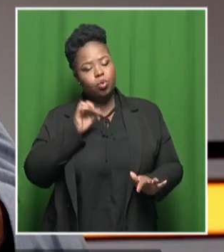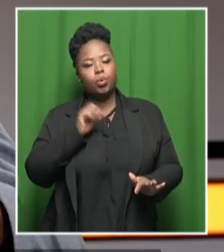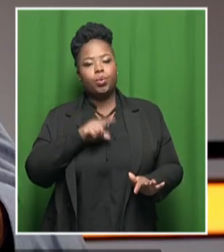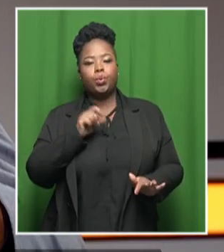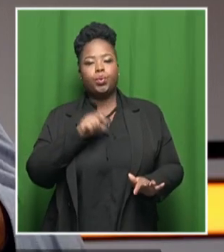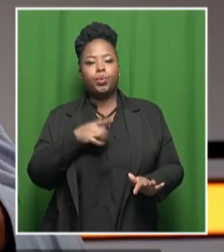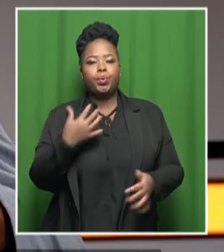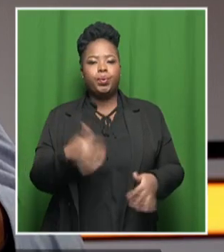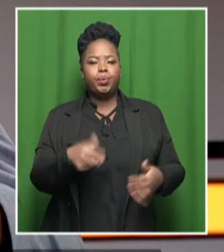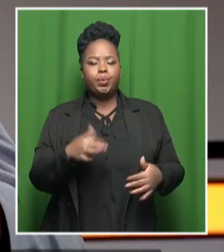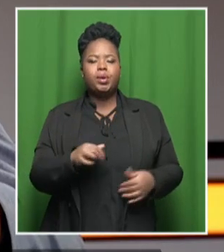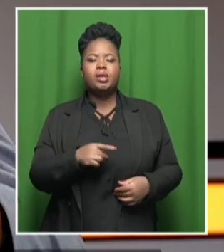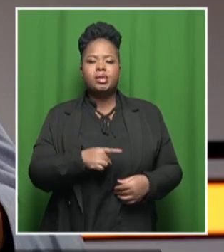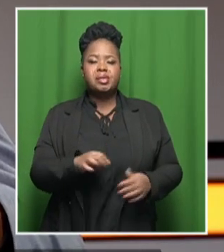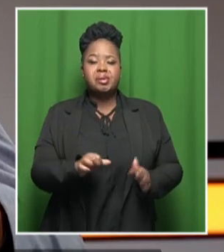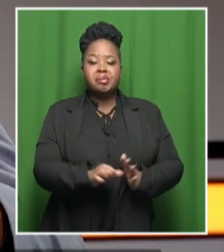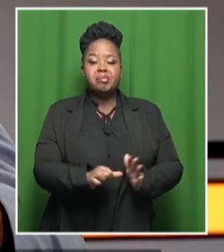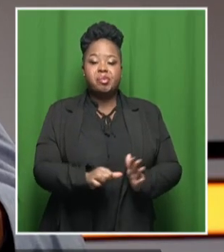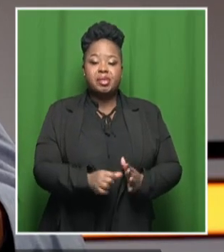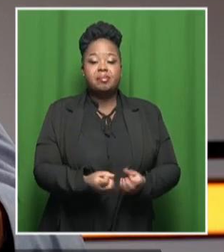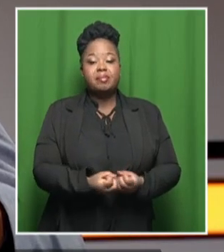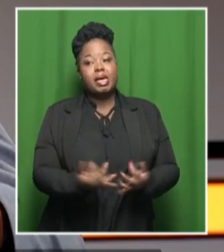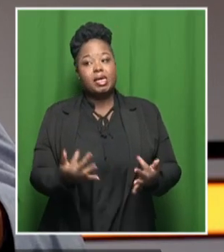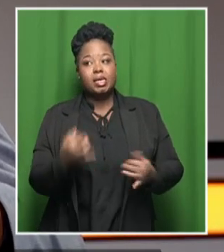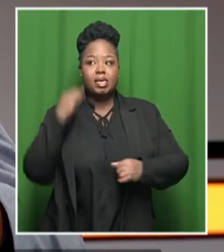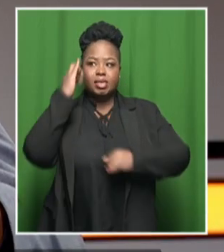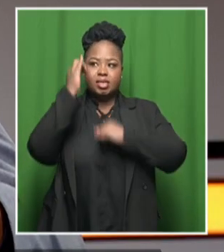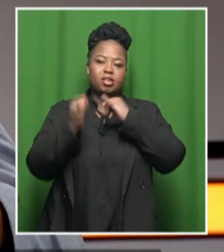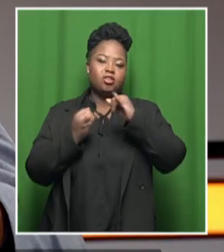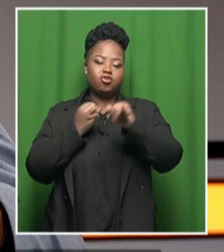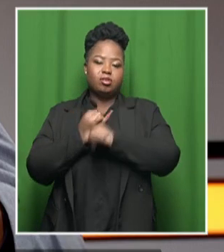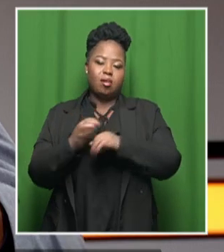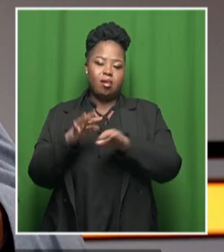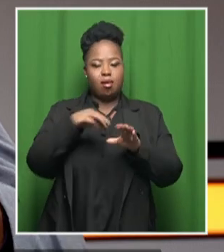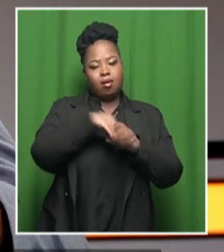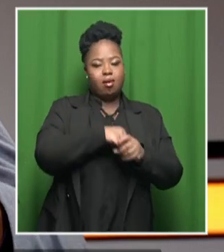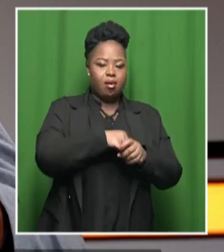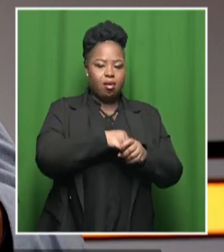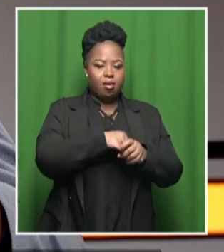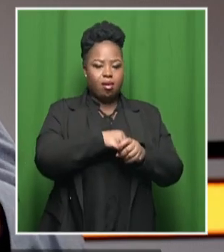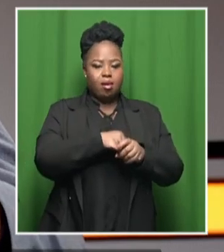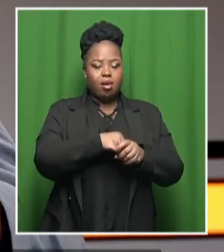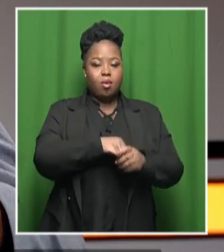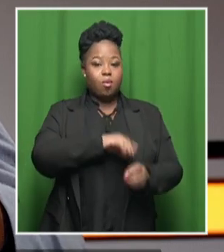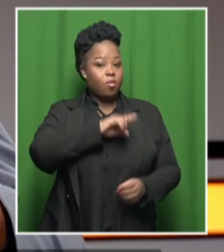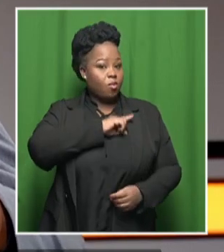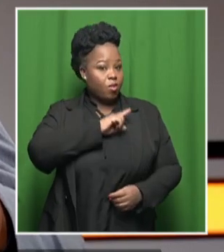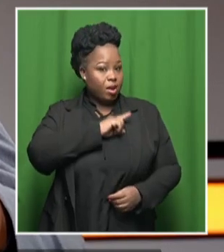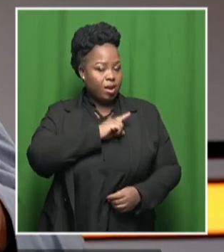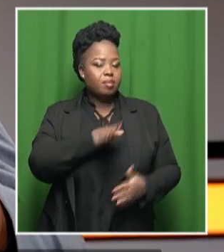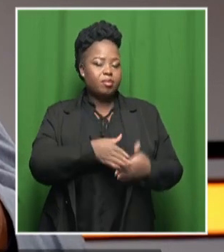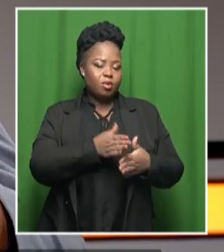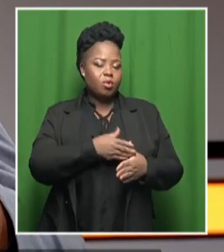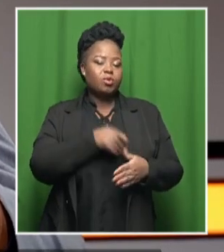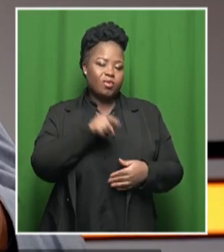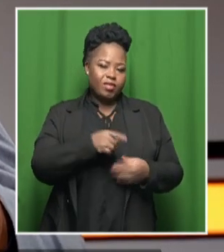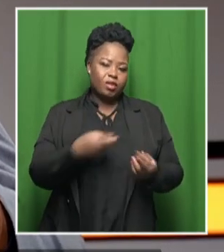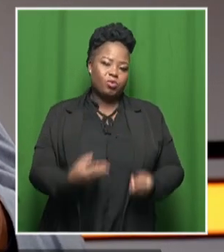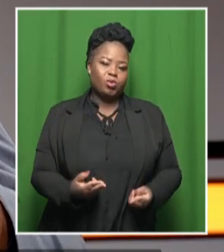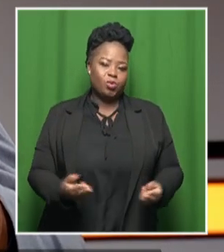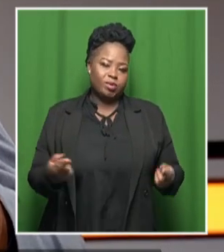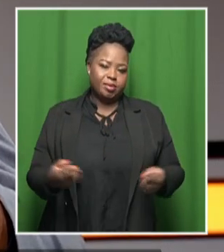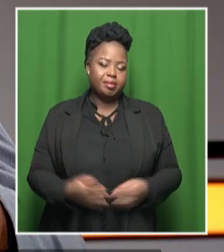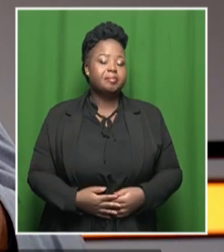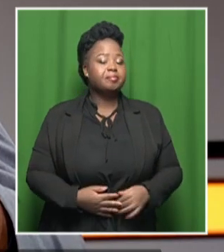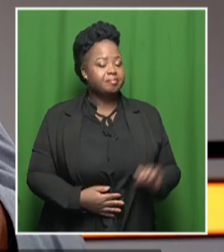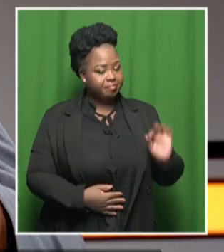important playground for most international players, precisely because of that. Yeah, indeed it is, and